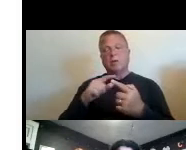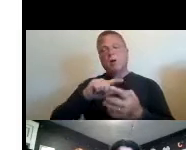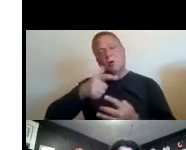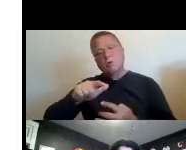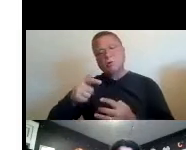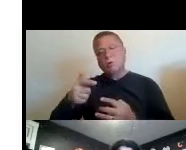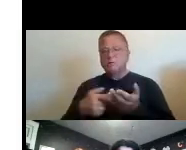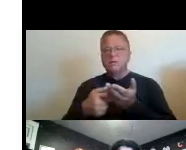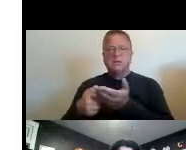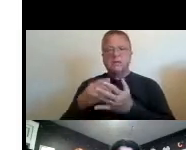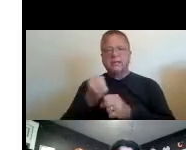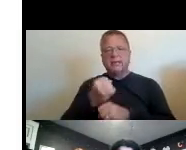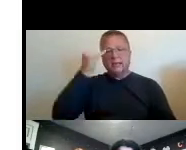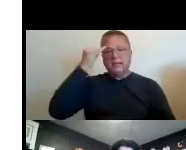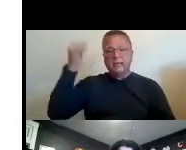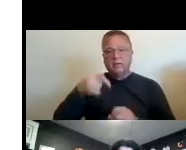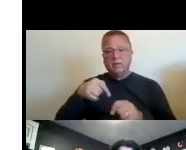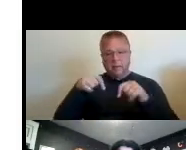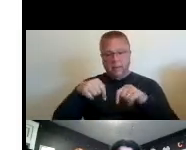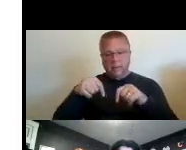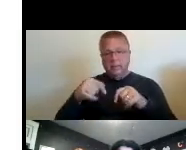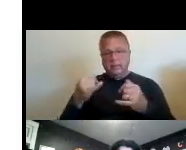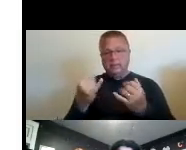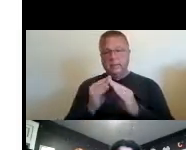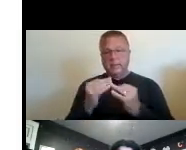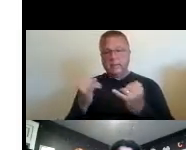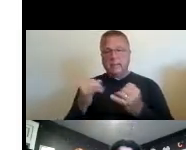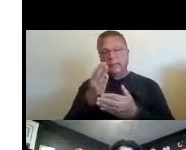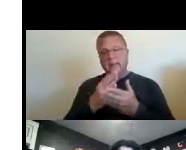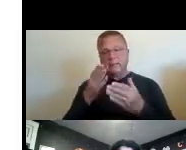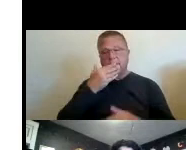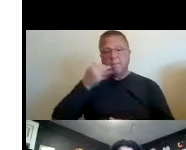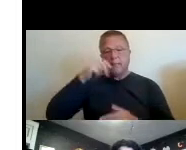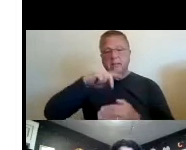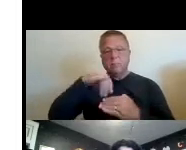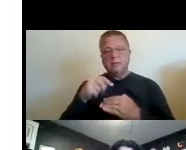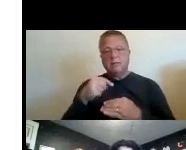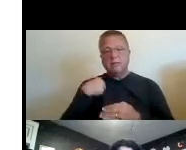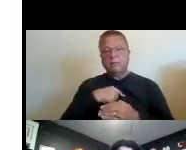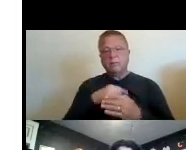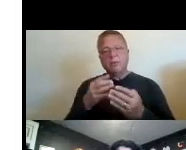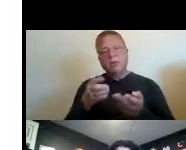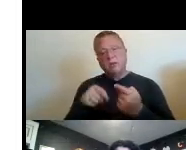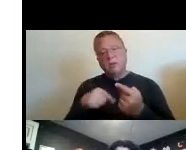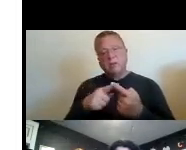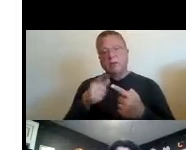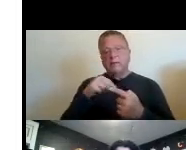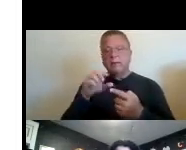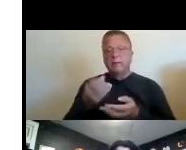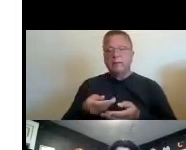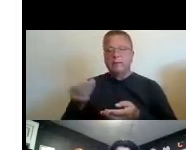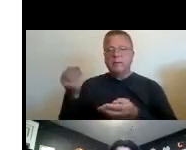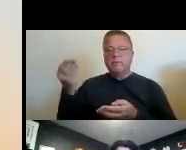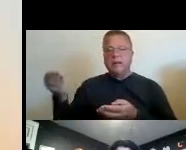that we can get an idea from today's meeting about what some of the best projects are that we're talking about that we can take back for further